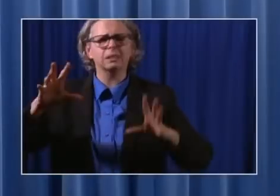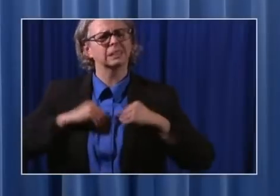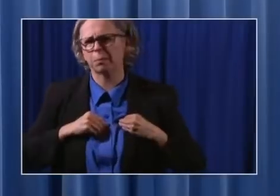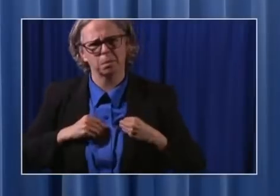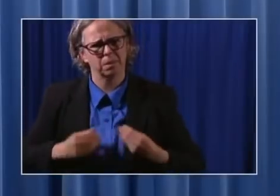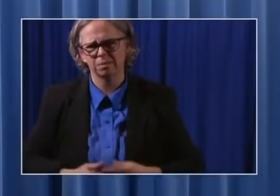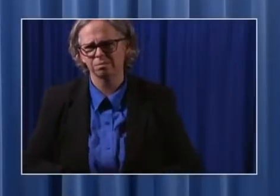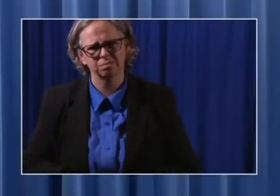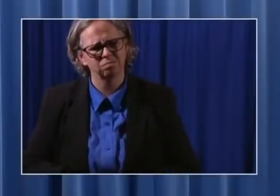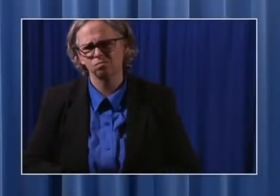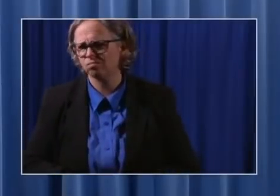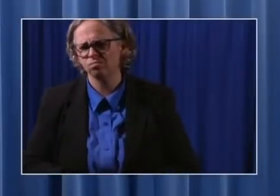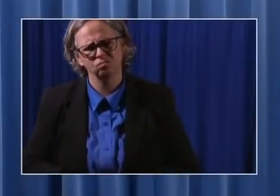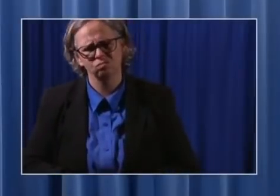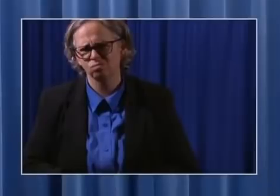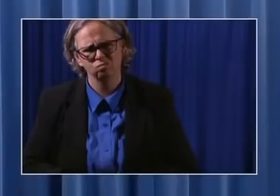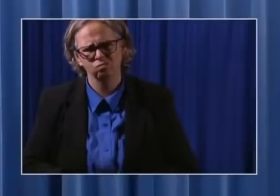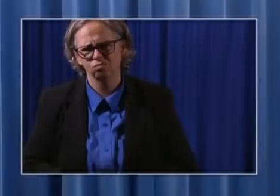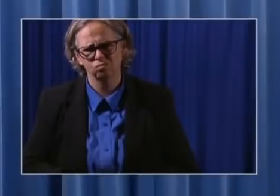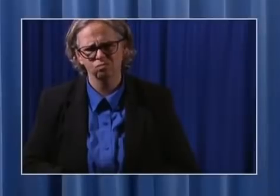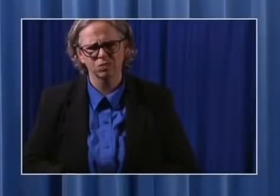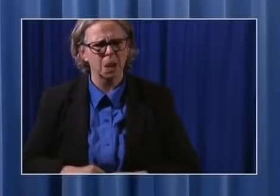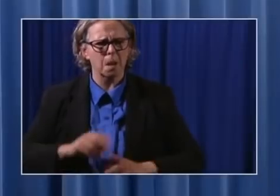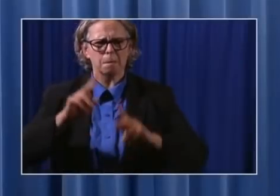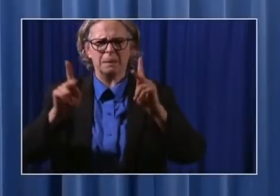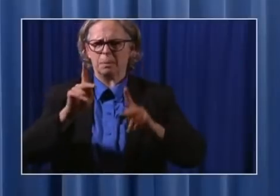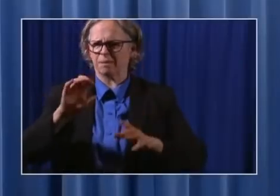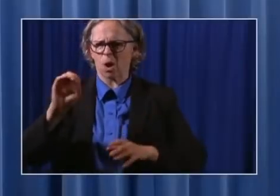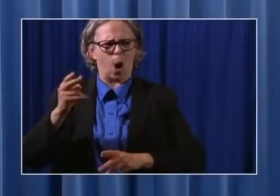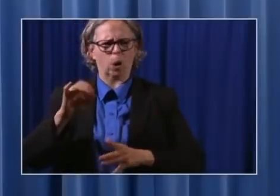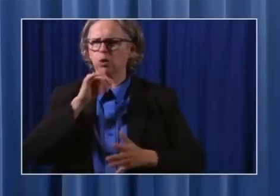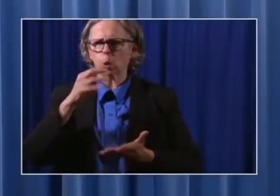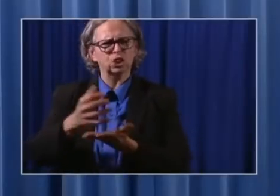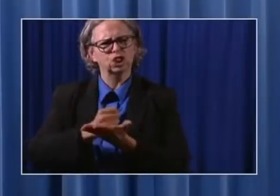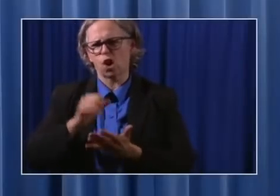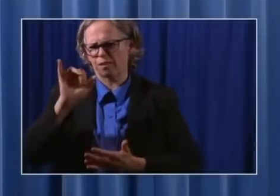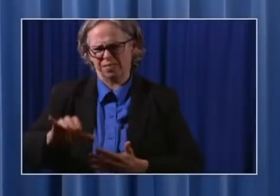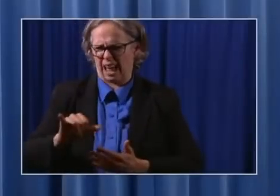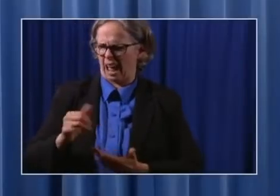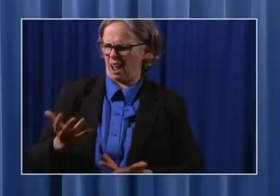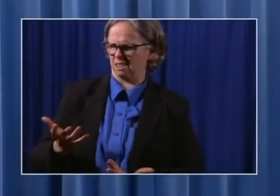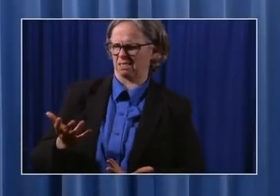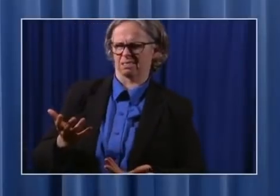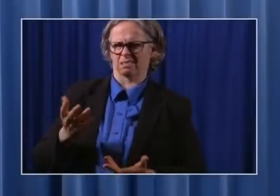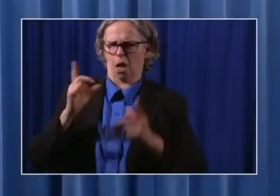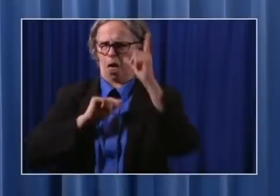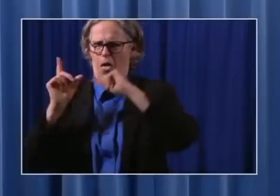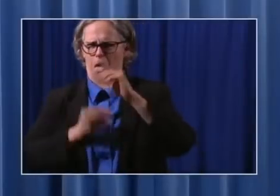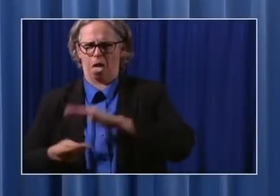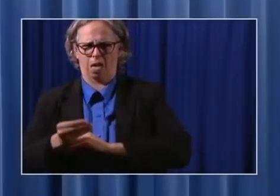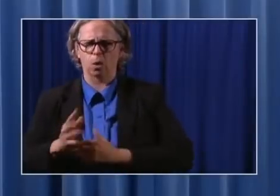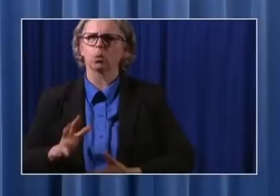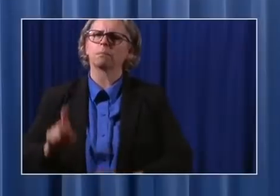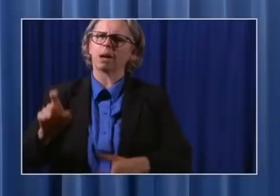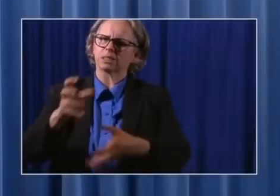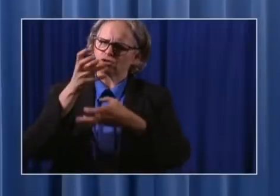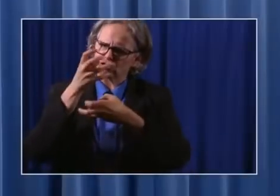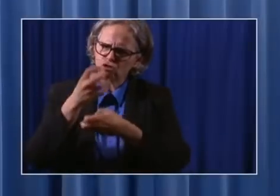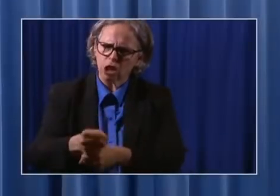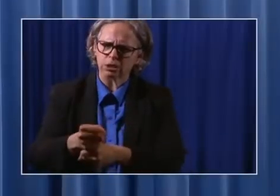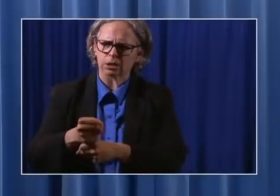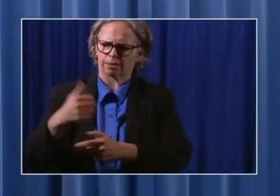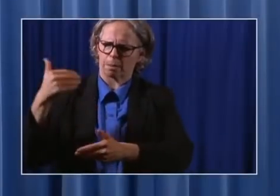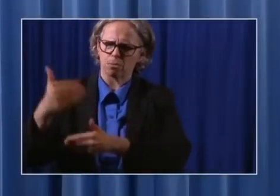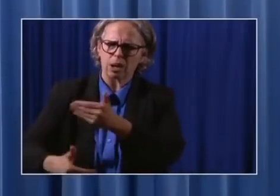it's not acceptable to the people of Ohio. And the trust of the people of Ohio in the process, in the system, is more